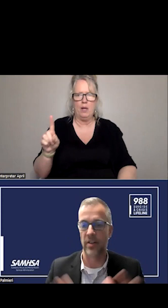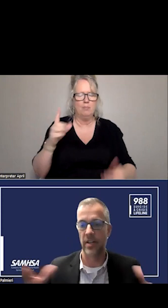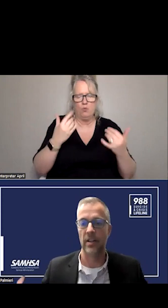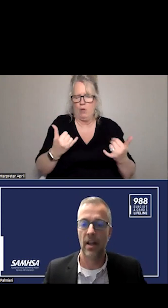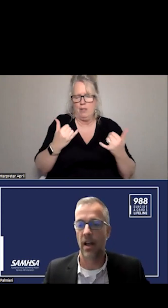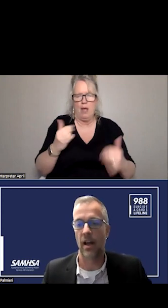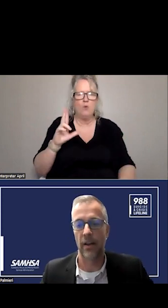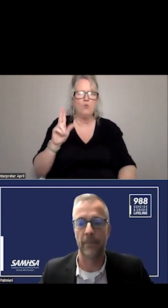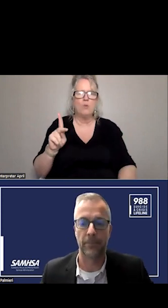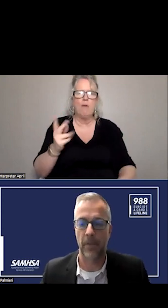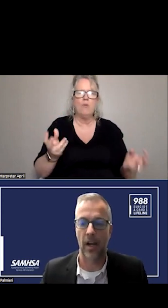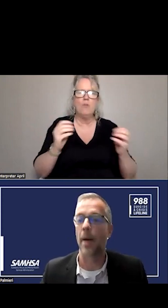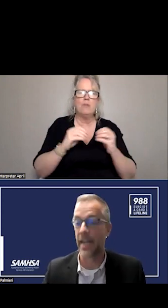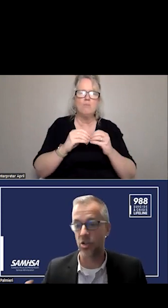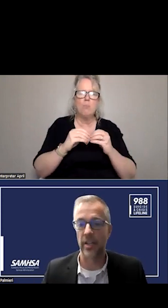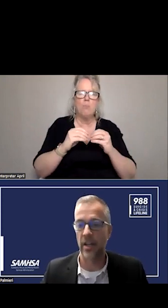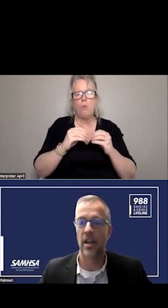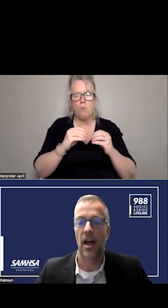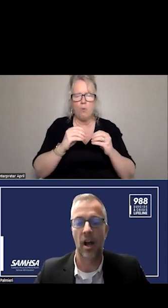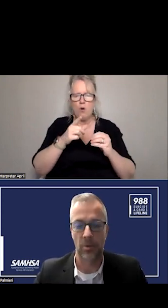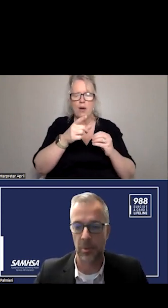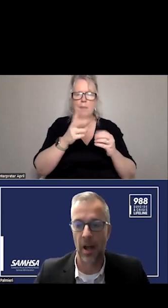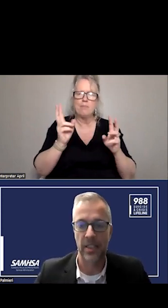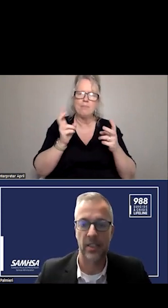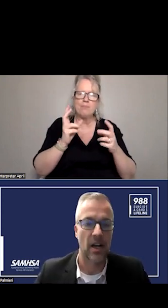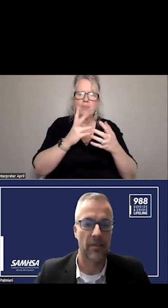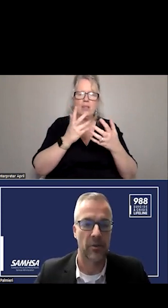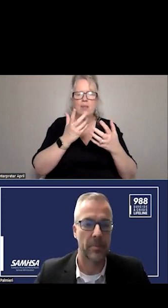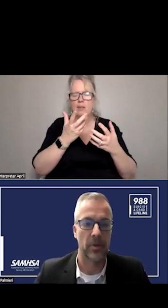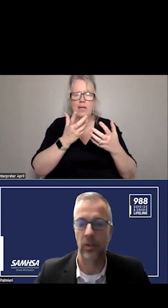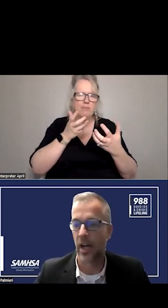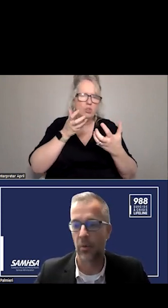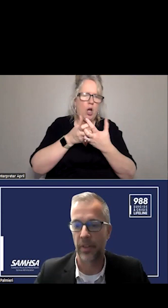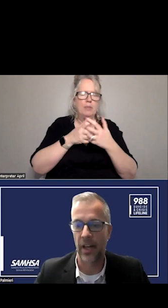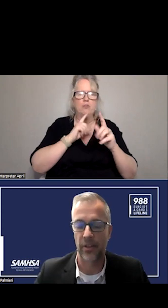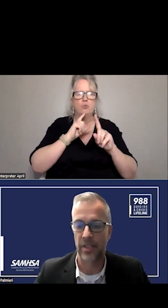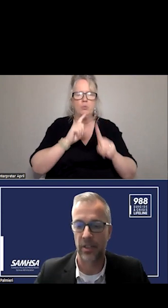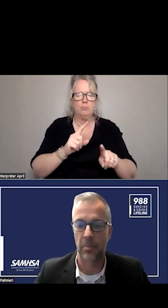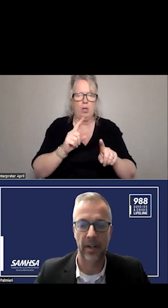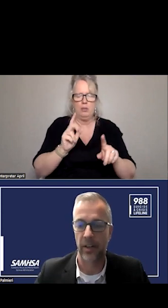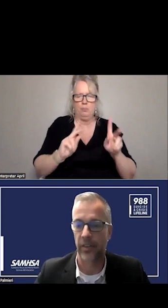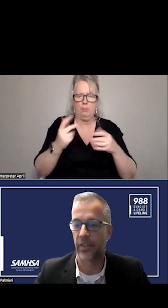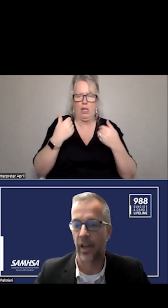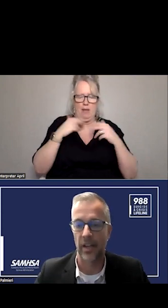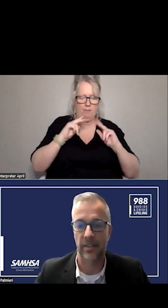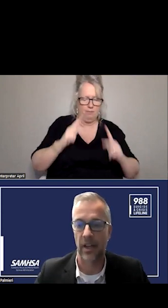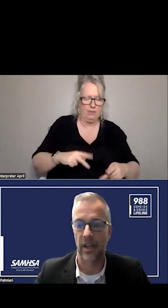more of a combination response for people with either physical or mental